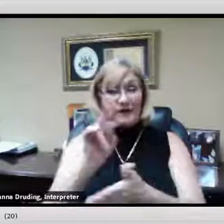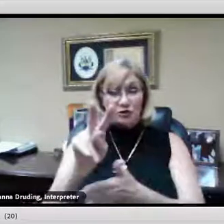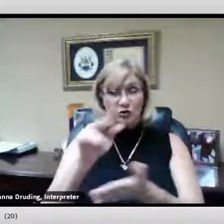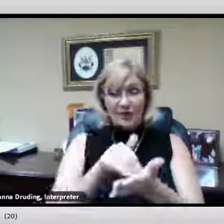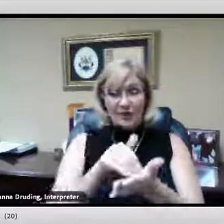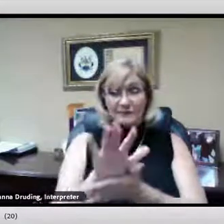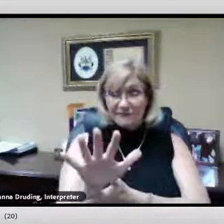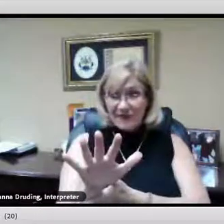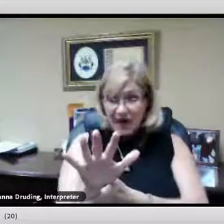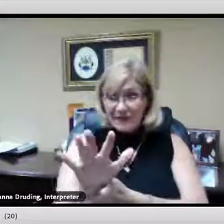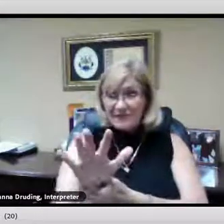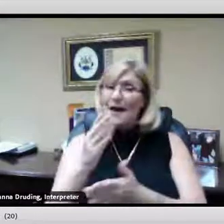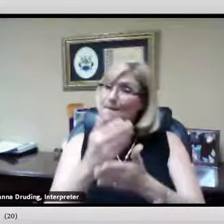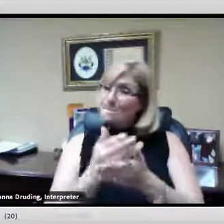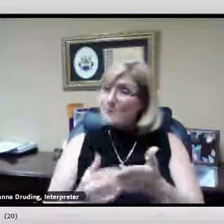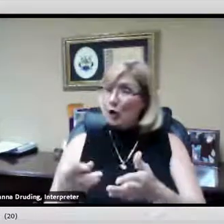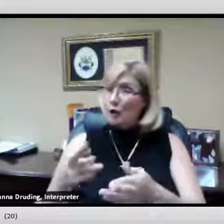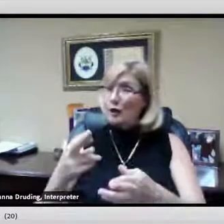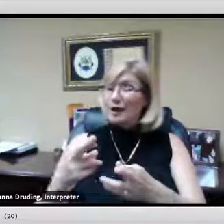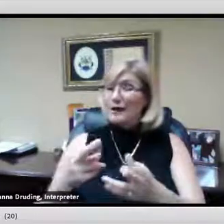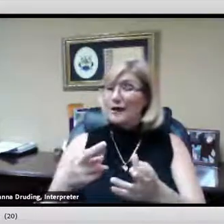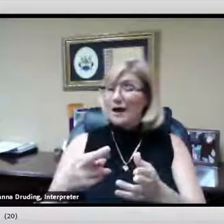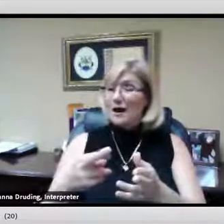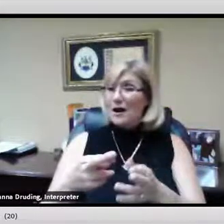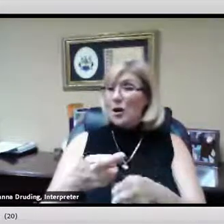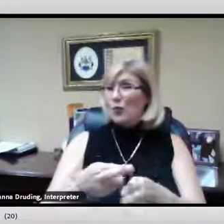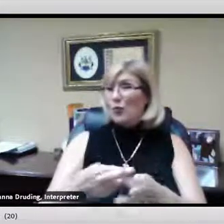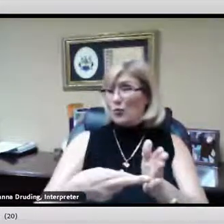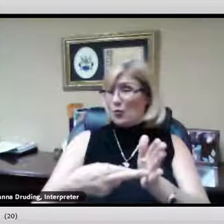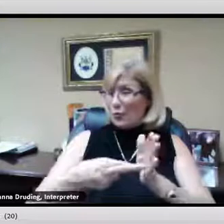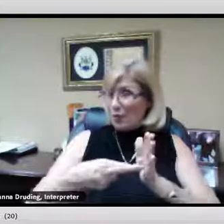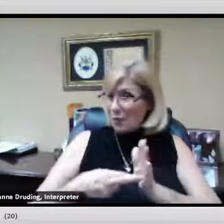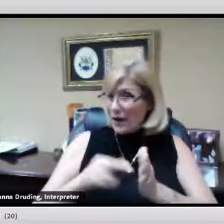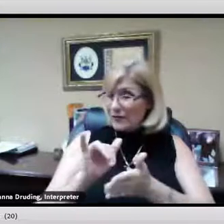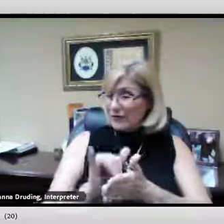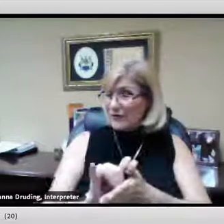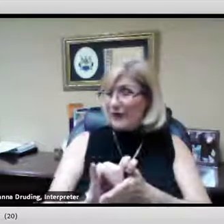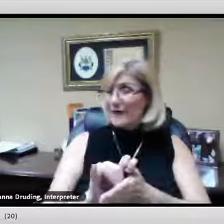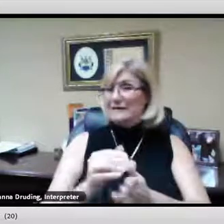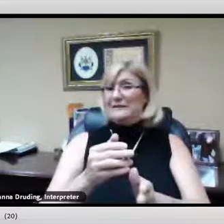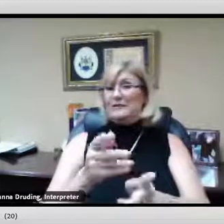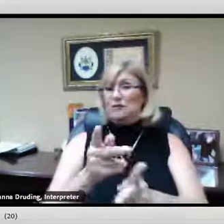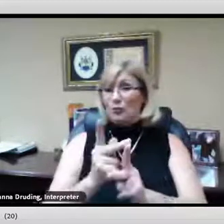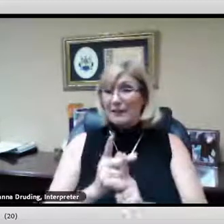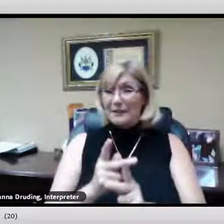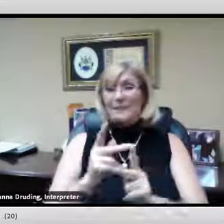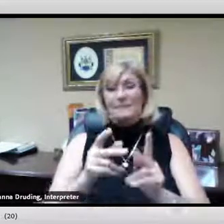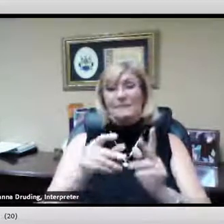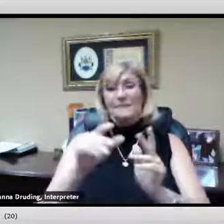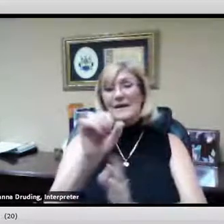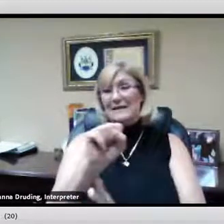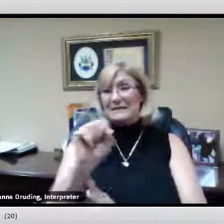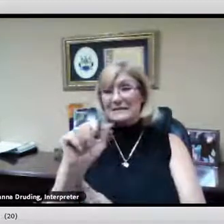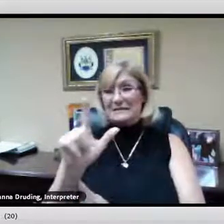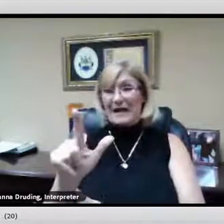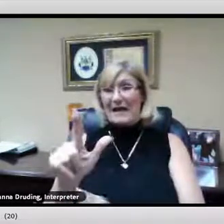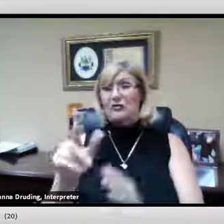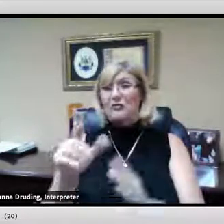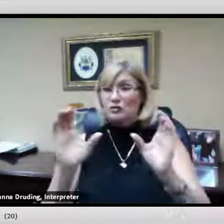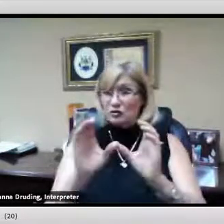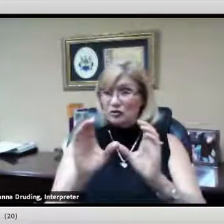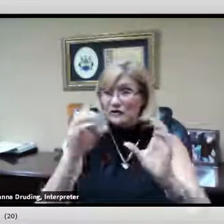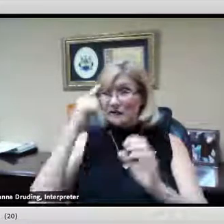the requirement of that was securing your catalog, obtaining an SSL certificate for your catalog.